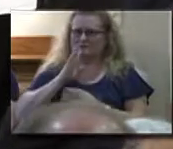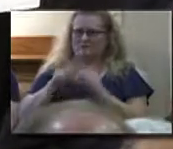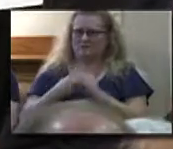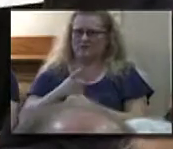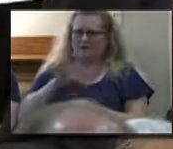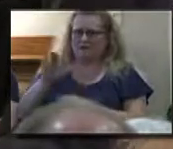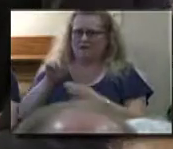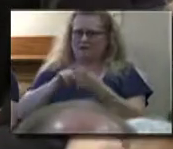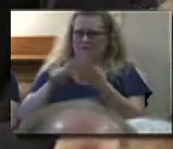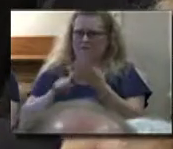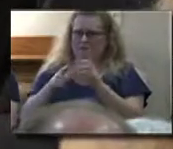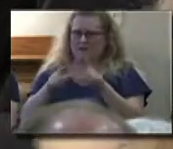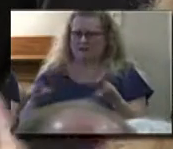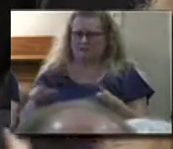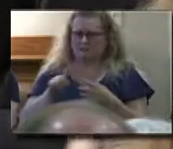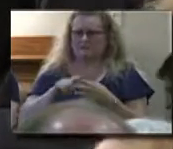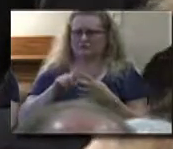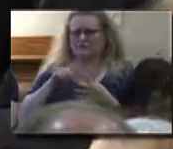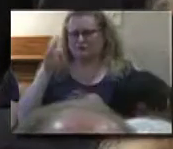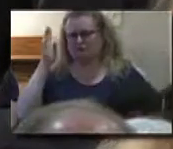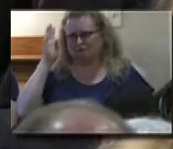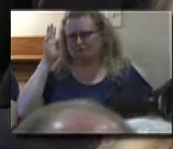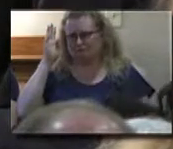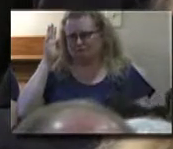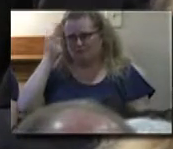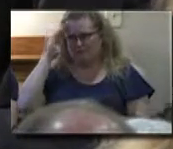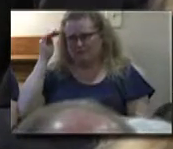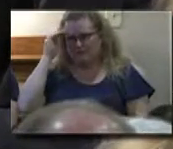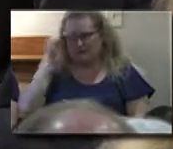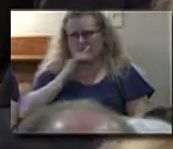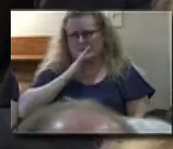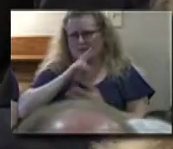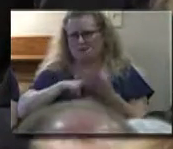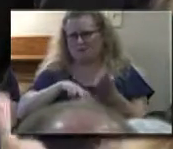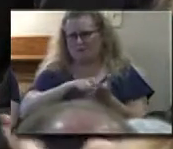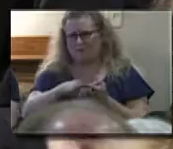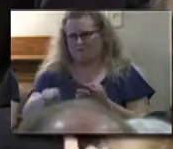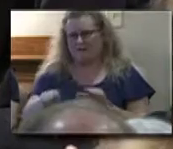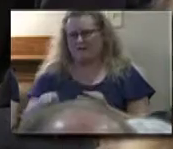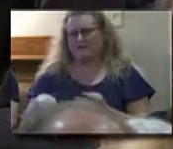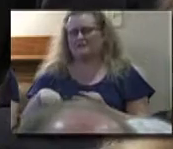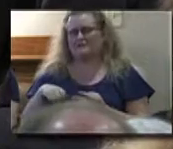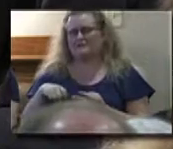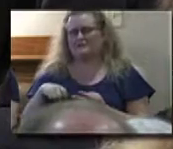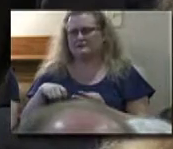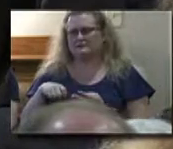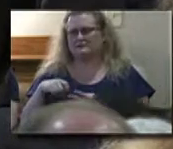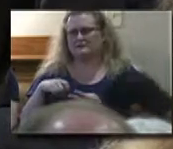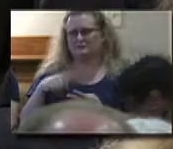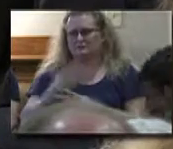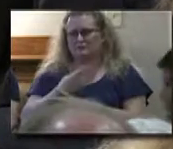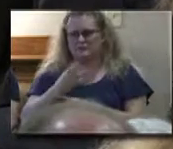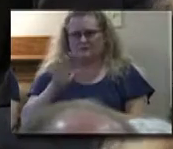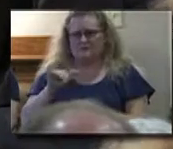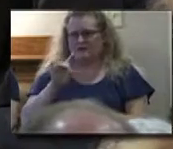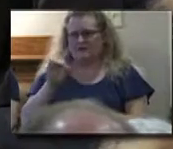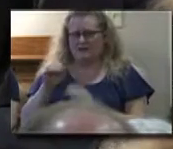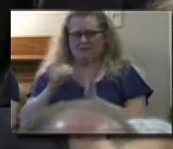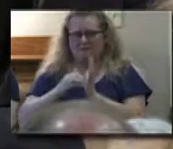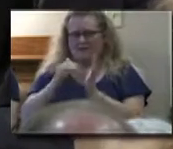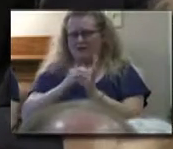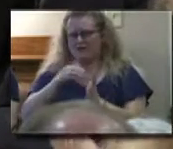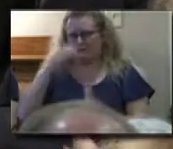languages, Korean, spoken, reading, and writing, which is used by 80 million